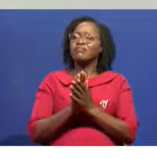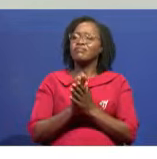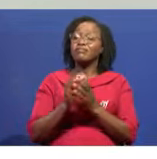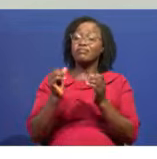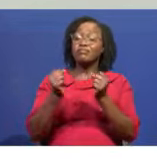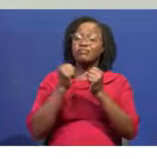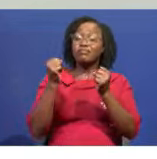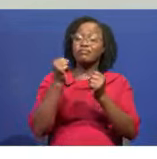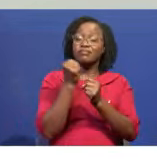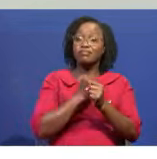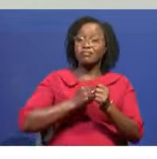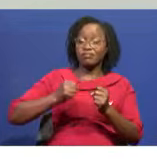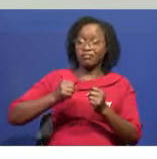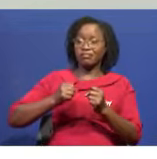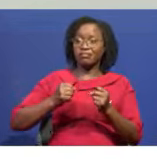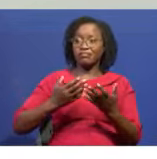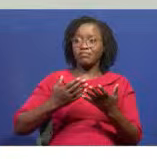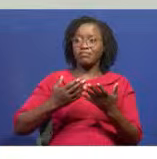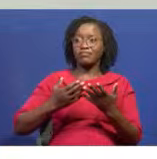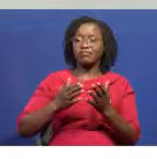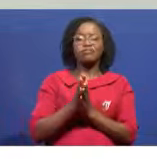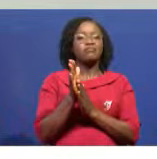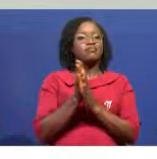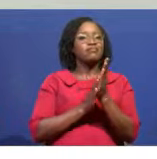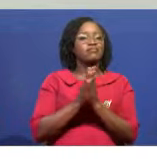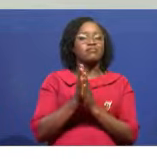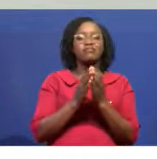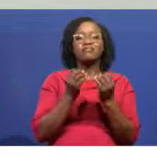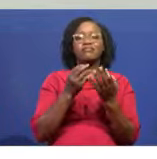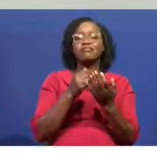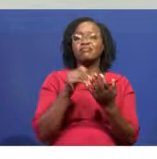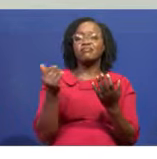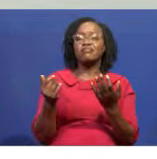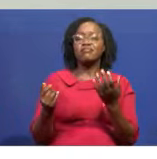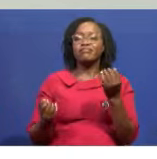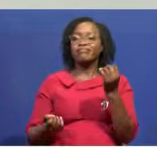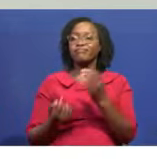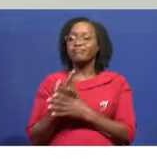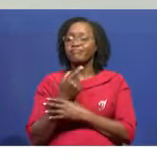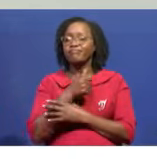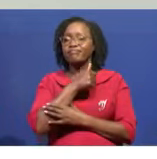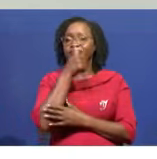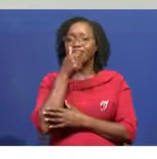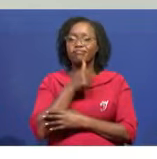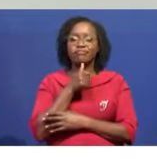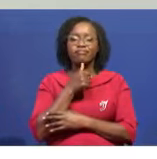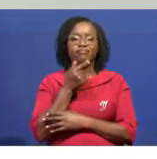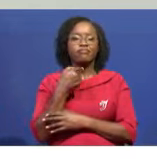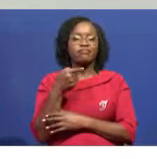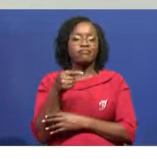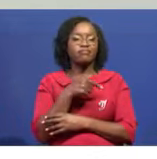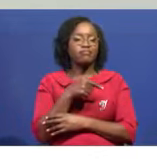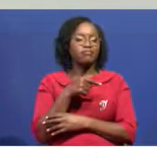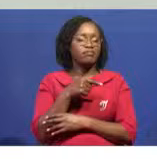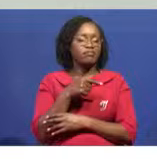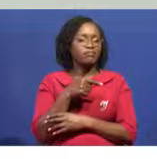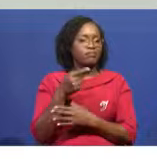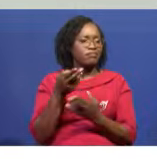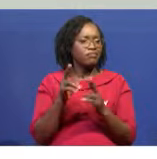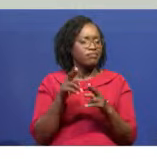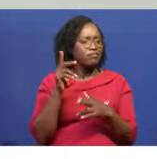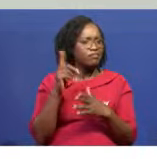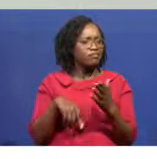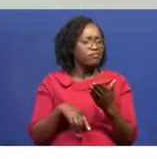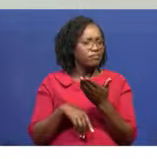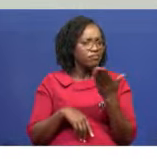have reinforced whistleblowers so that we can motivate many others to come out, of course, secretly, to tell us what is not happening in those